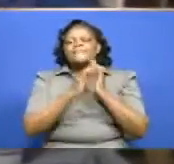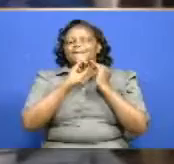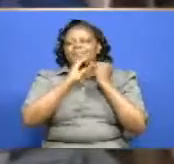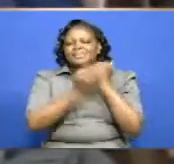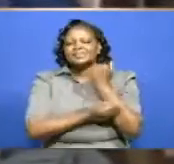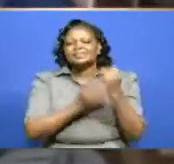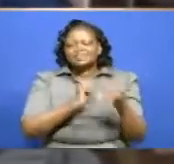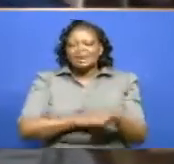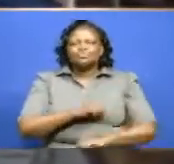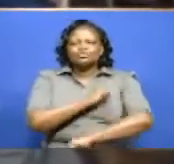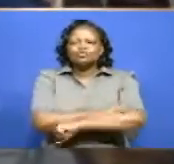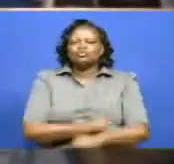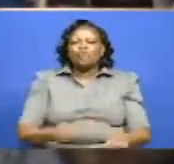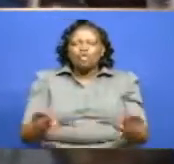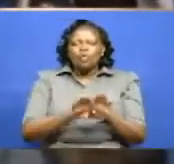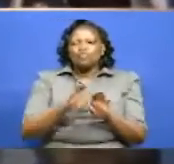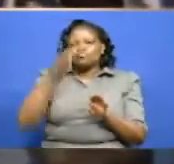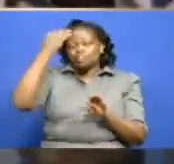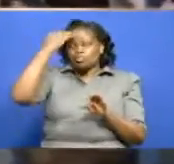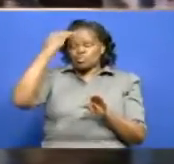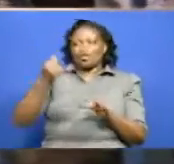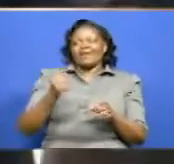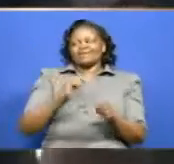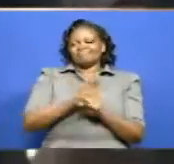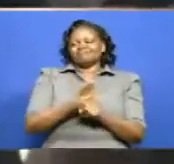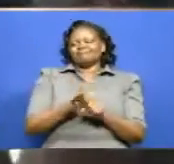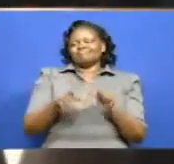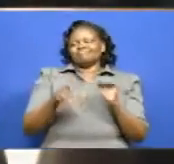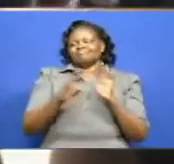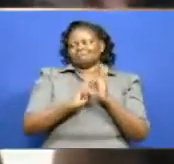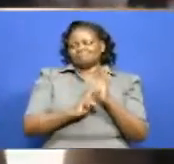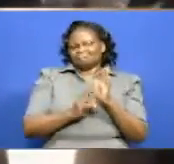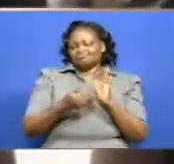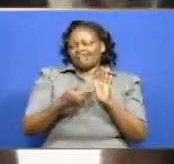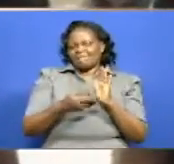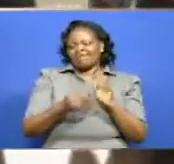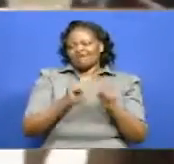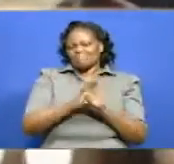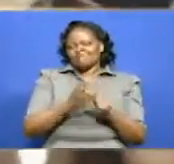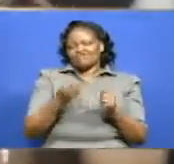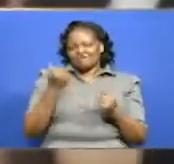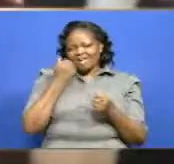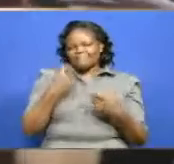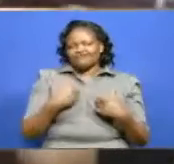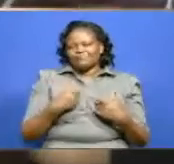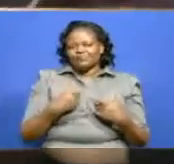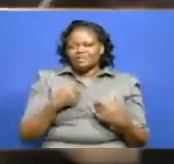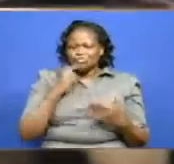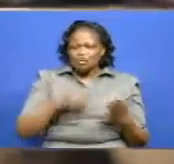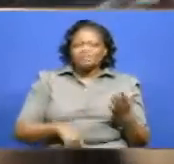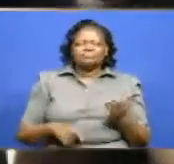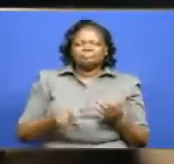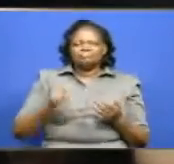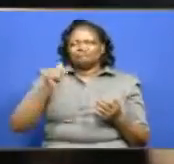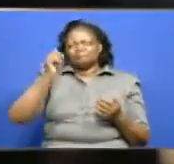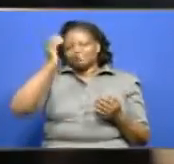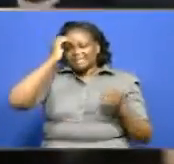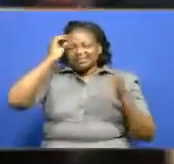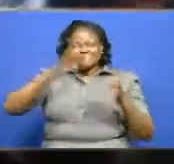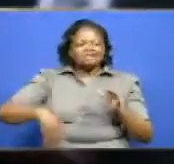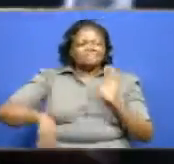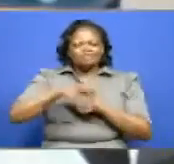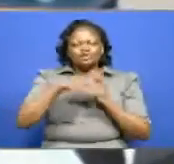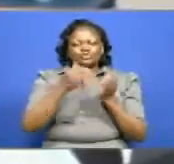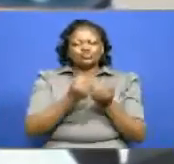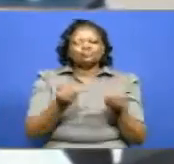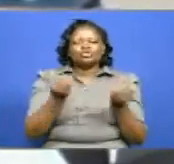when schools were closed owing to the COVID-19 pandemic. The CS warning school heads against sending learners back home over fee